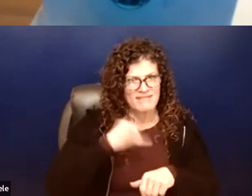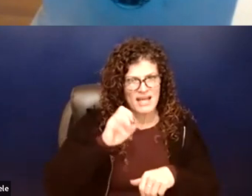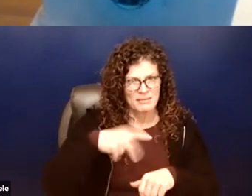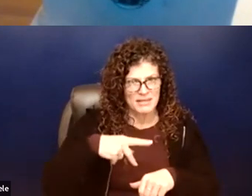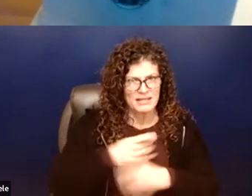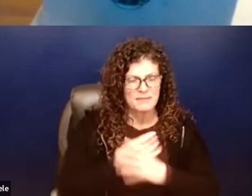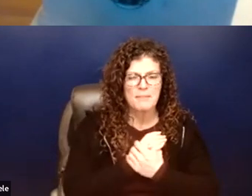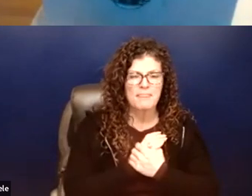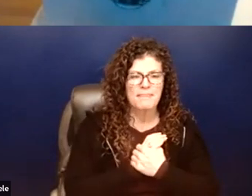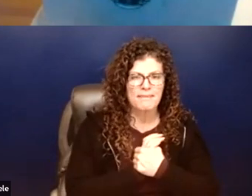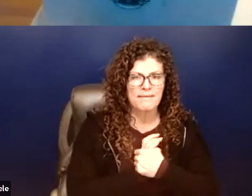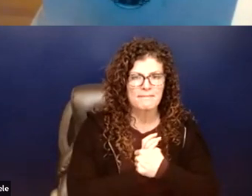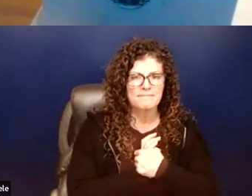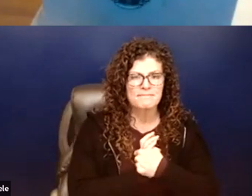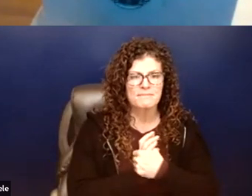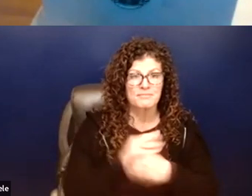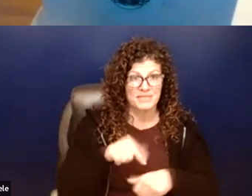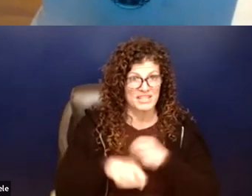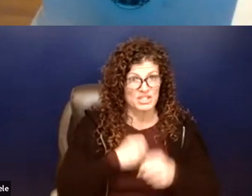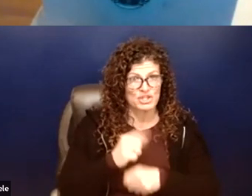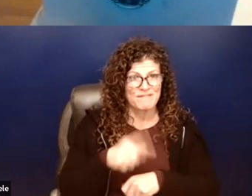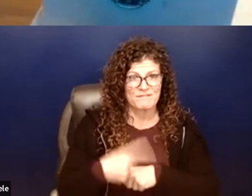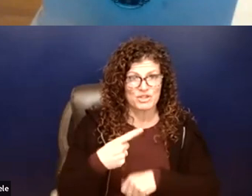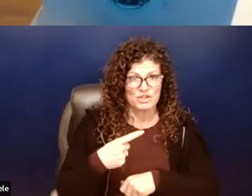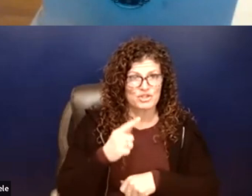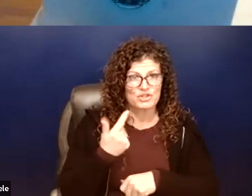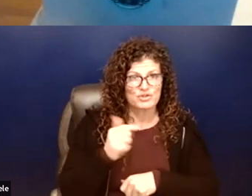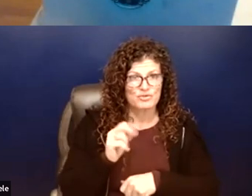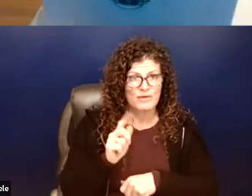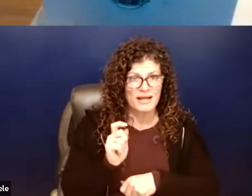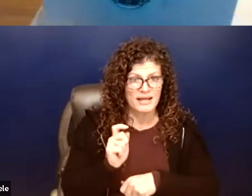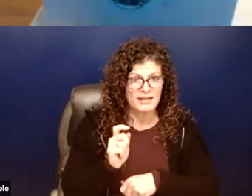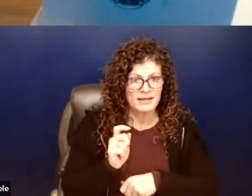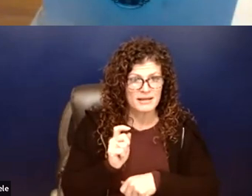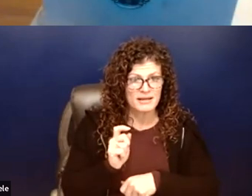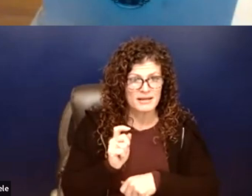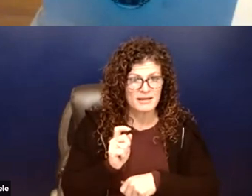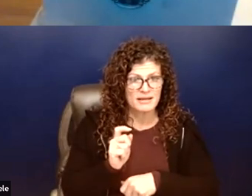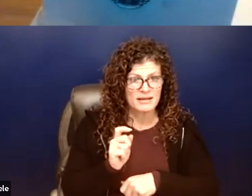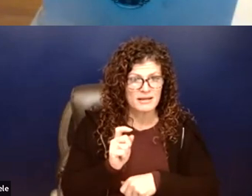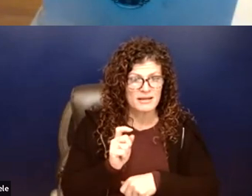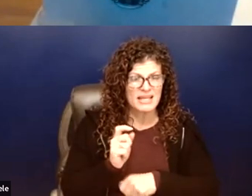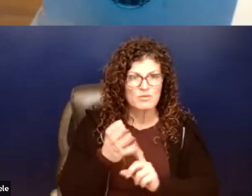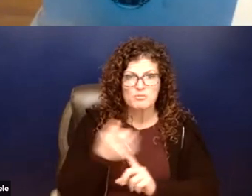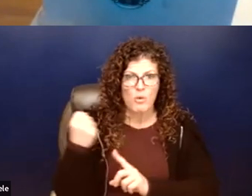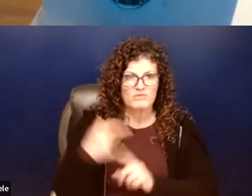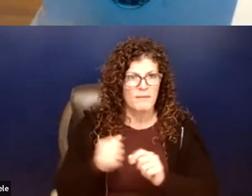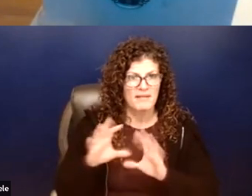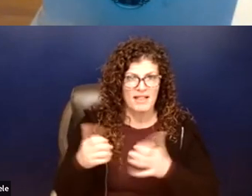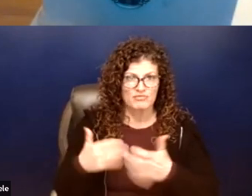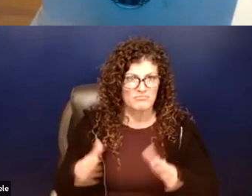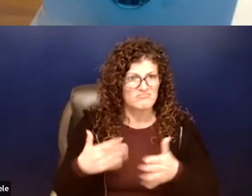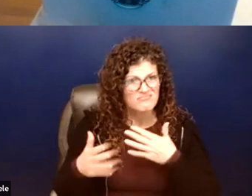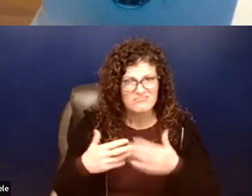in first grade, he was bolting out of the classroom, and no matter what was tried, he